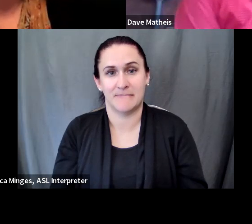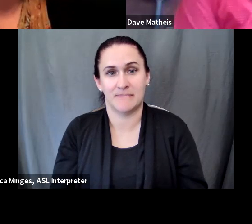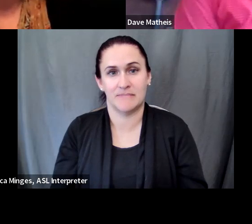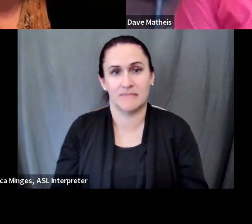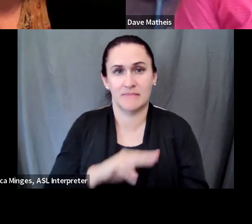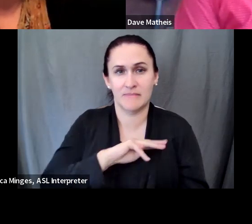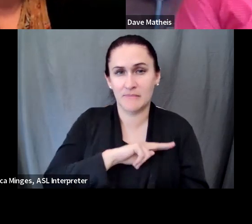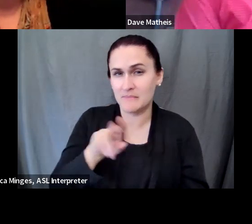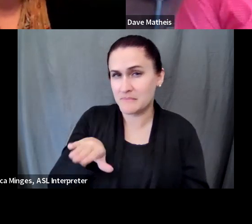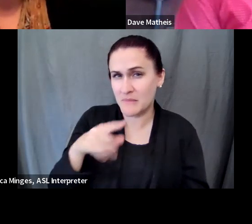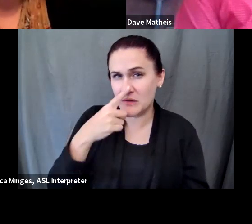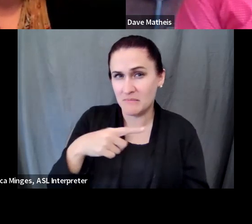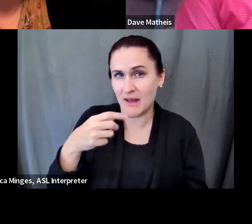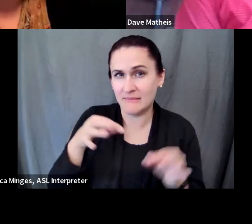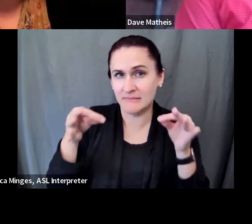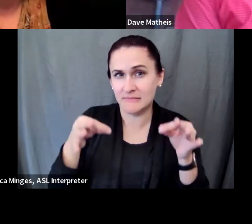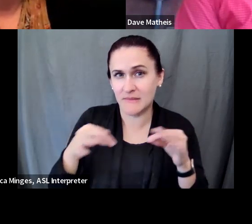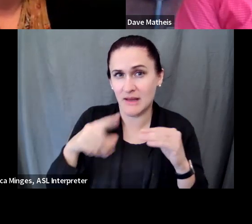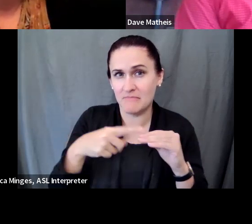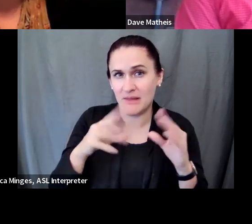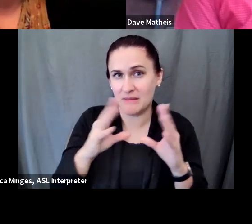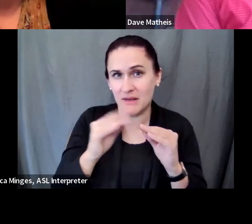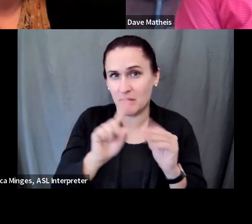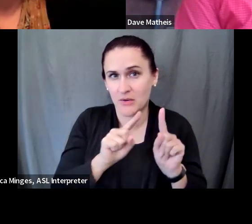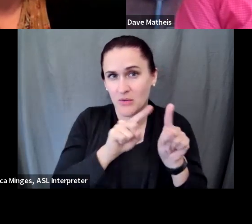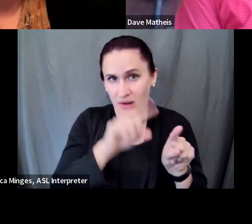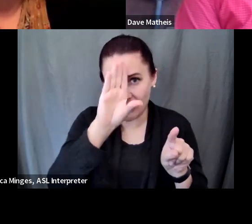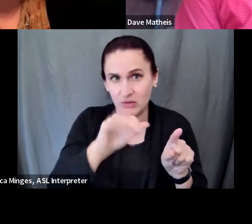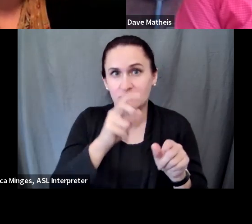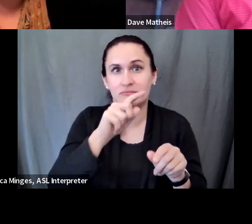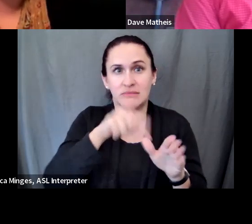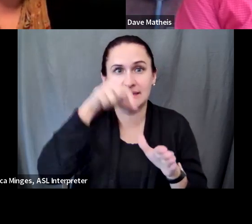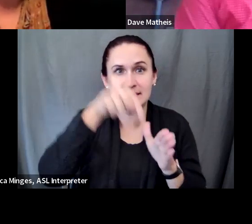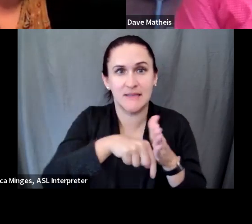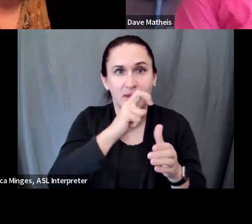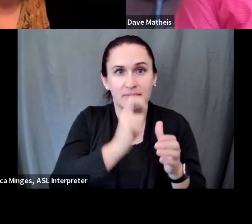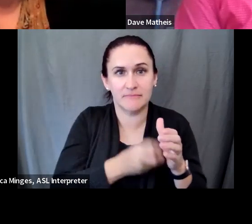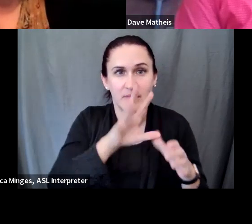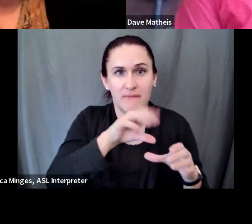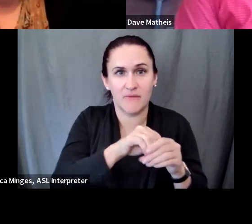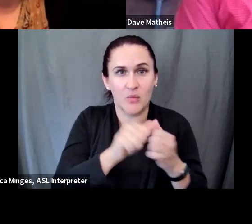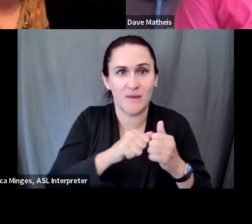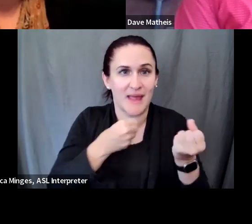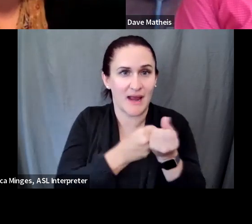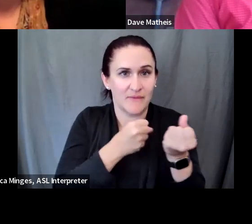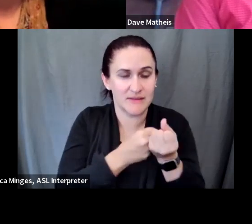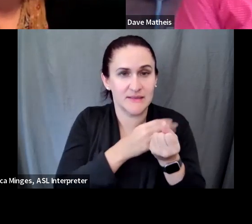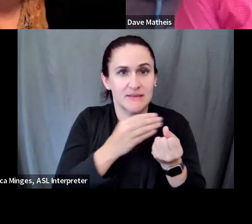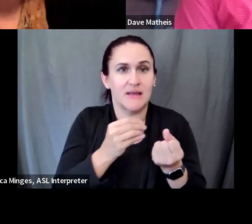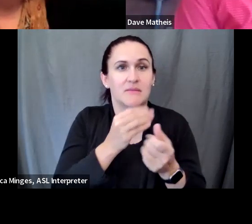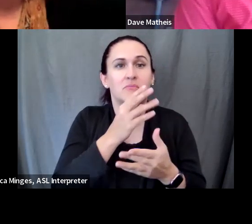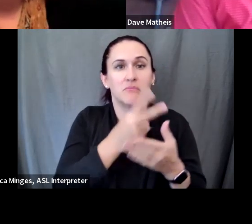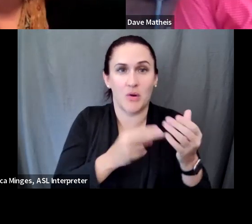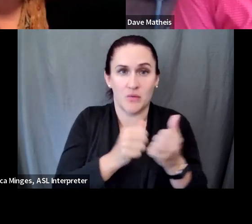Could you talk a little bit about the meeting you're on your way to? I know you're deeply involved in advocacy, and both in the Association